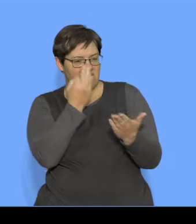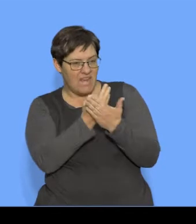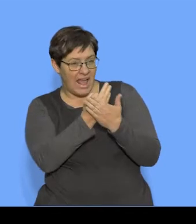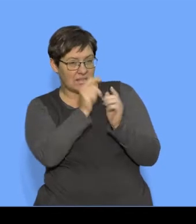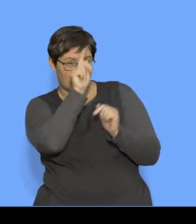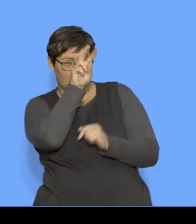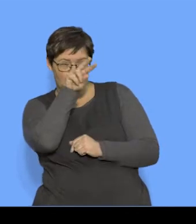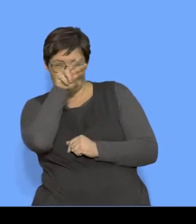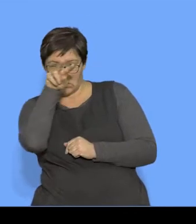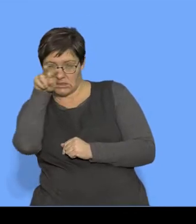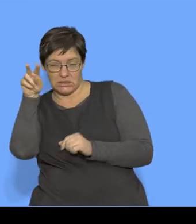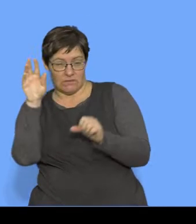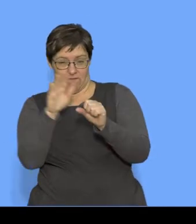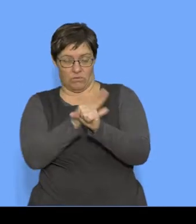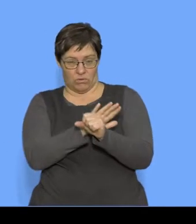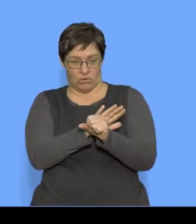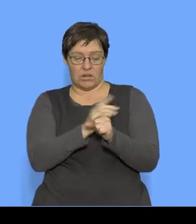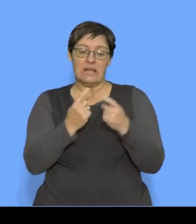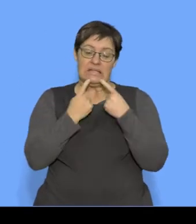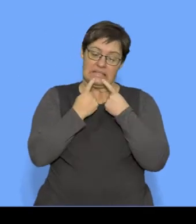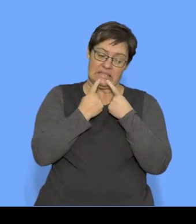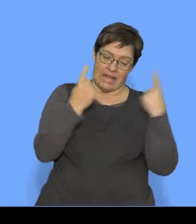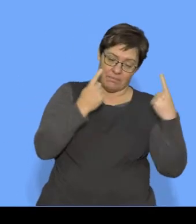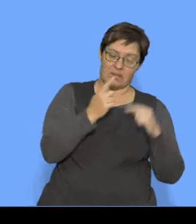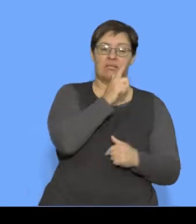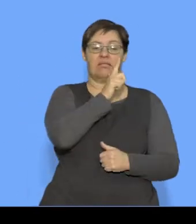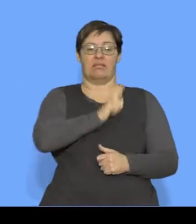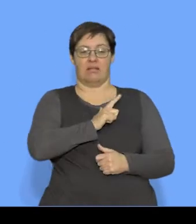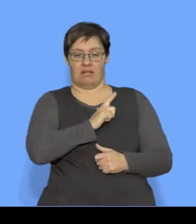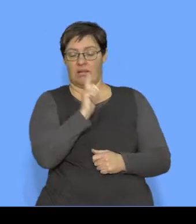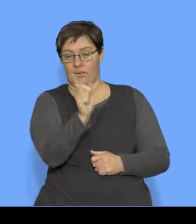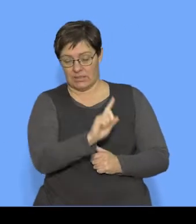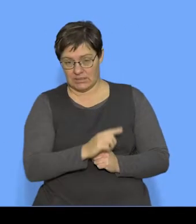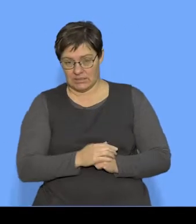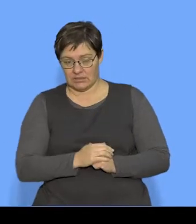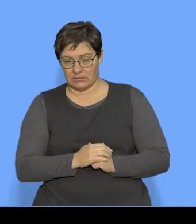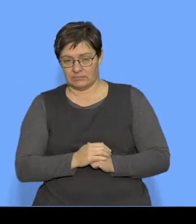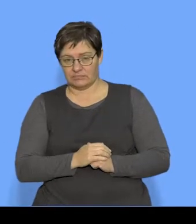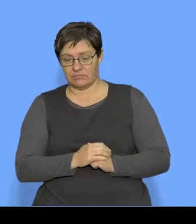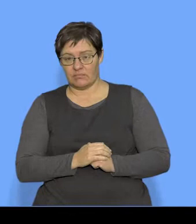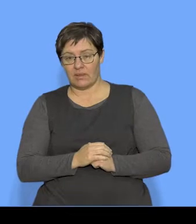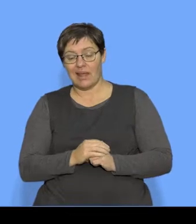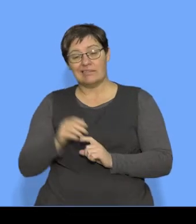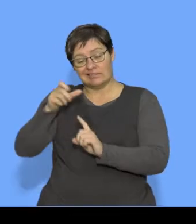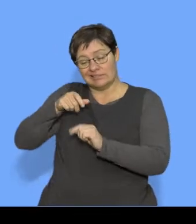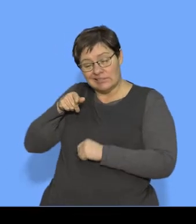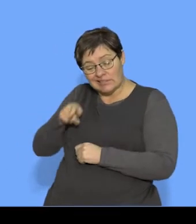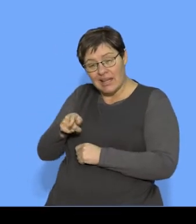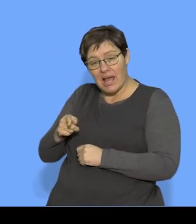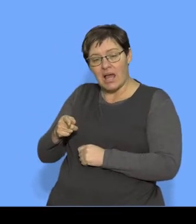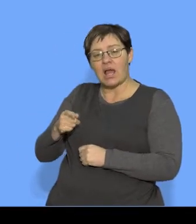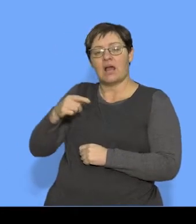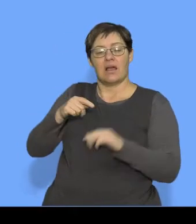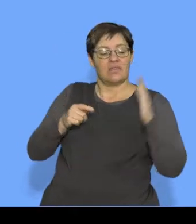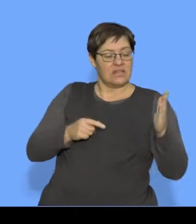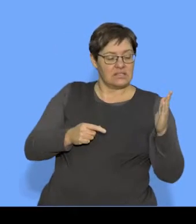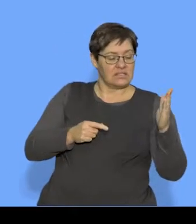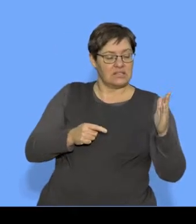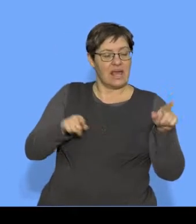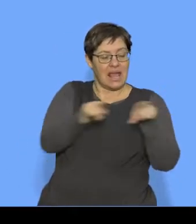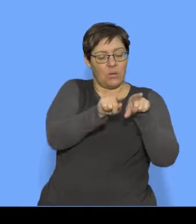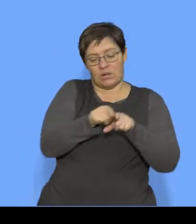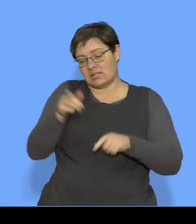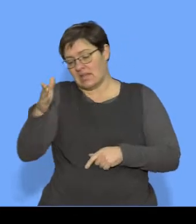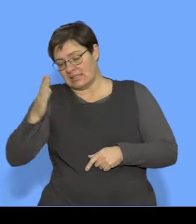part. This is about what the statement is telling you, right? In the quadrilateral, this side is equals to that side. And